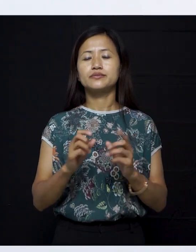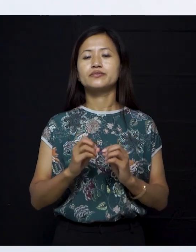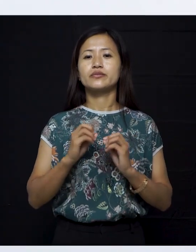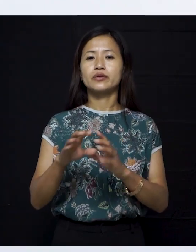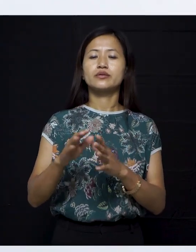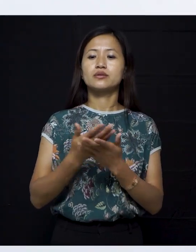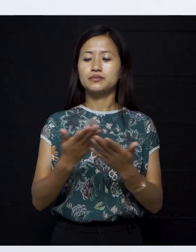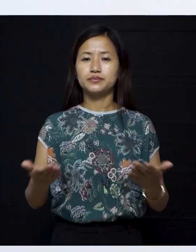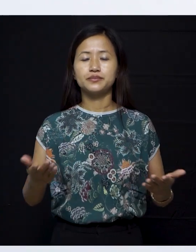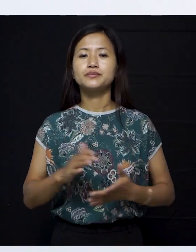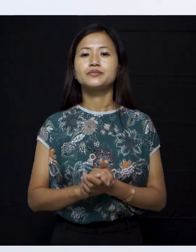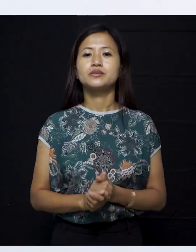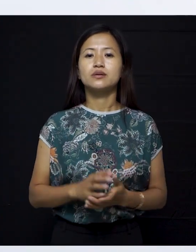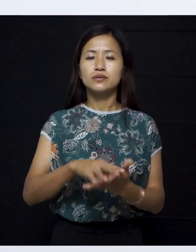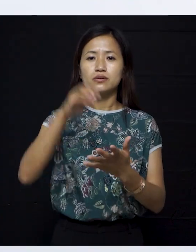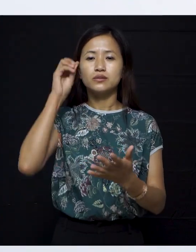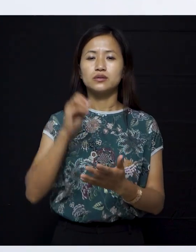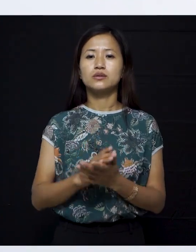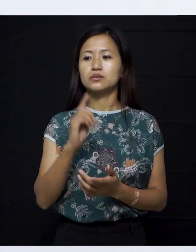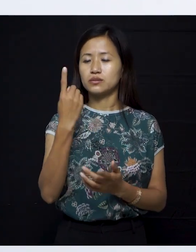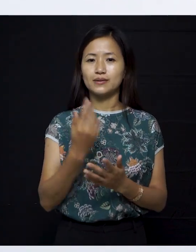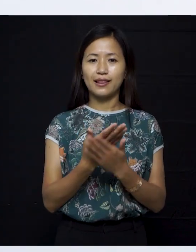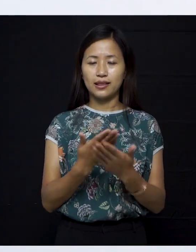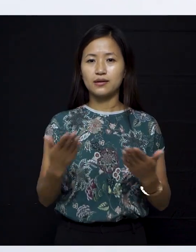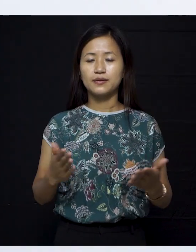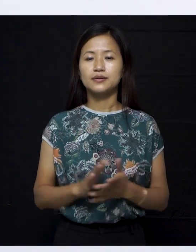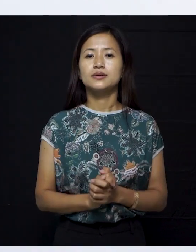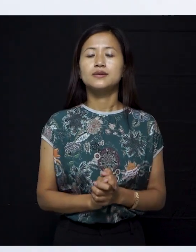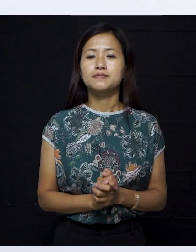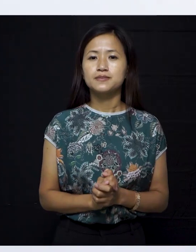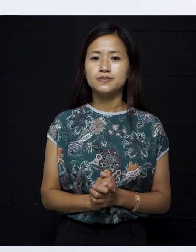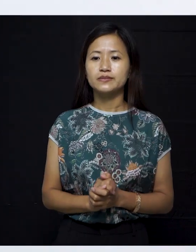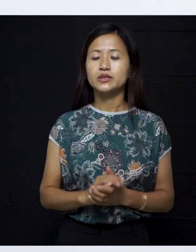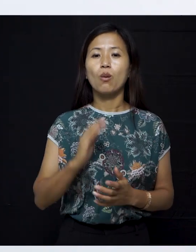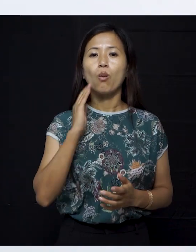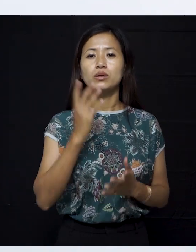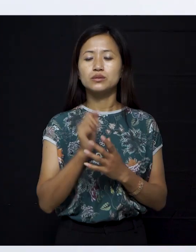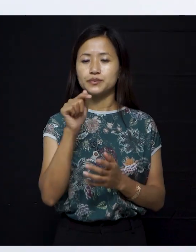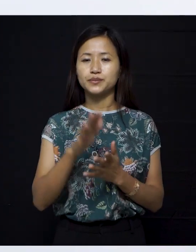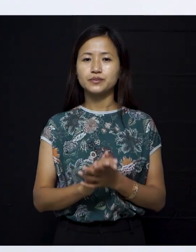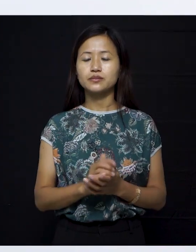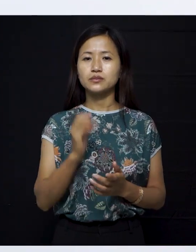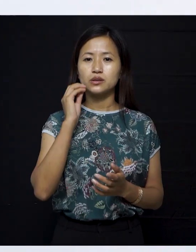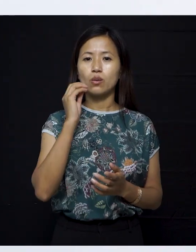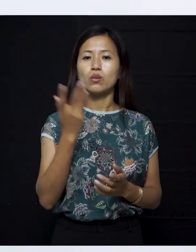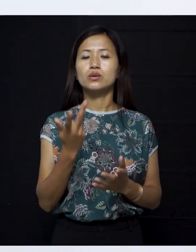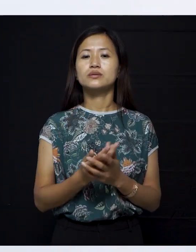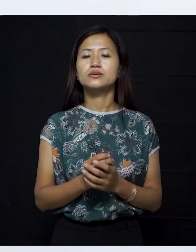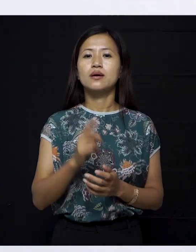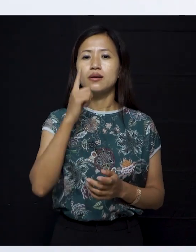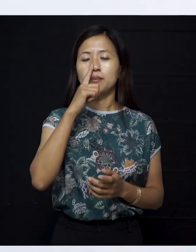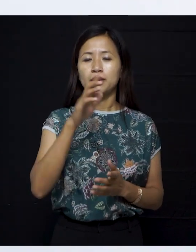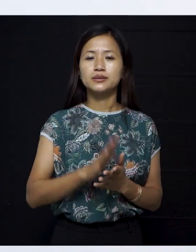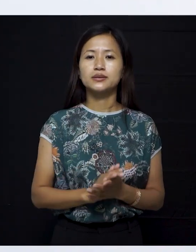what we also learned, and it is also one theme. And in another thing, what we see is the lady, that is Moria,